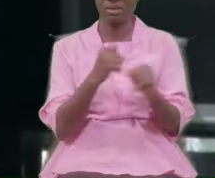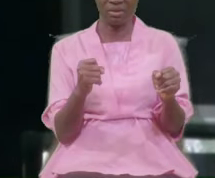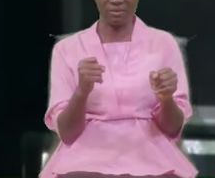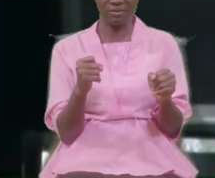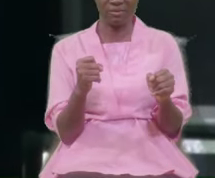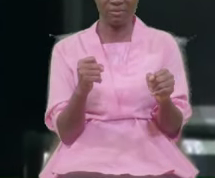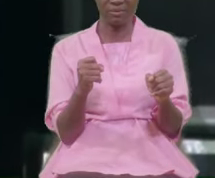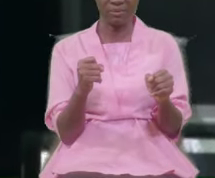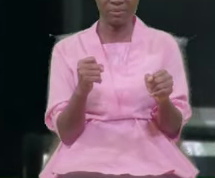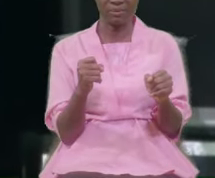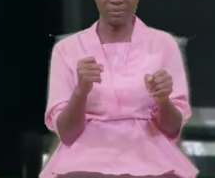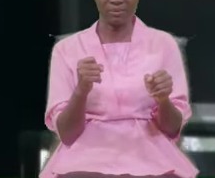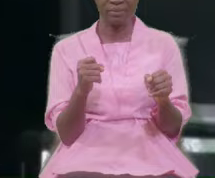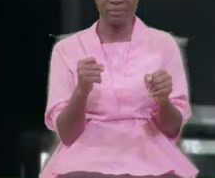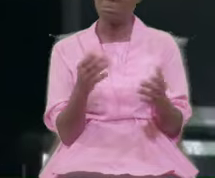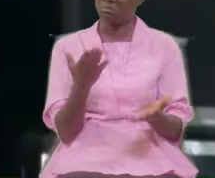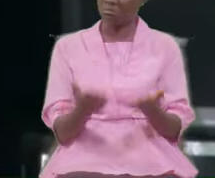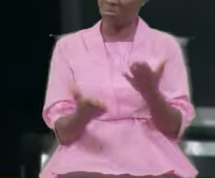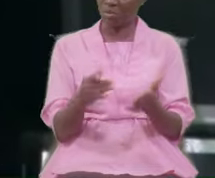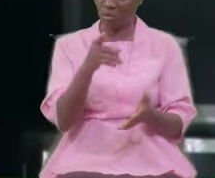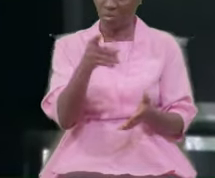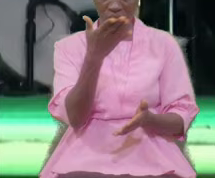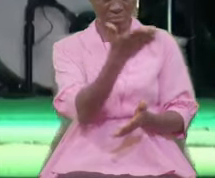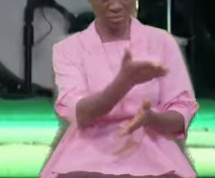kanu may tonight